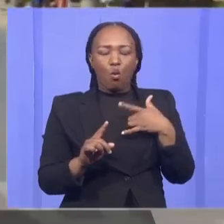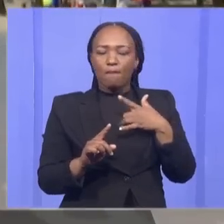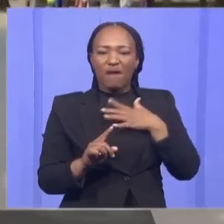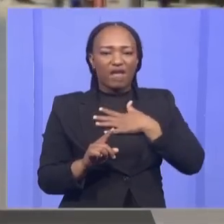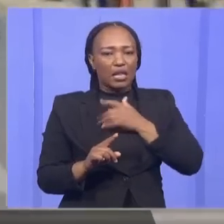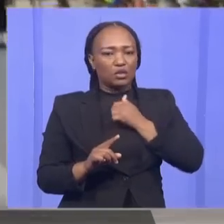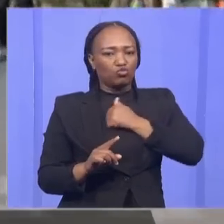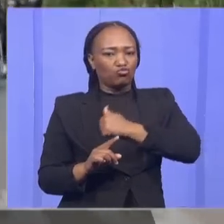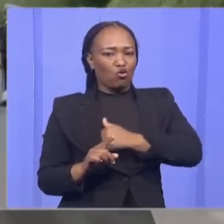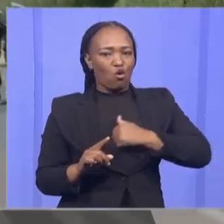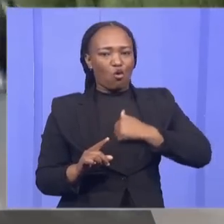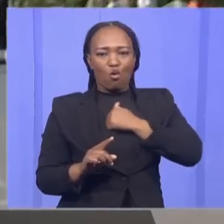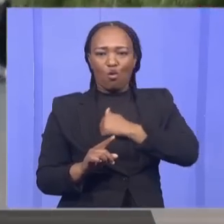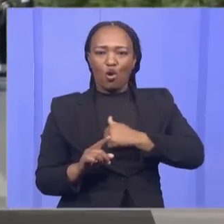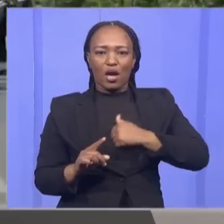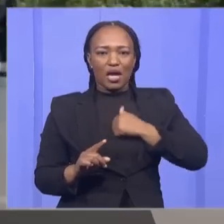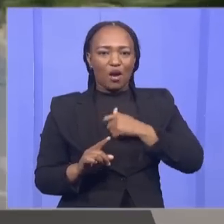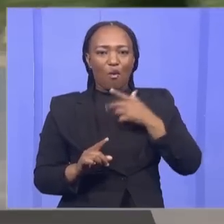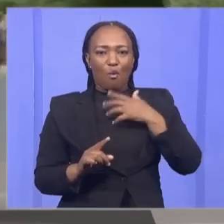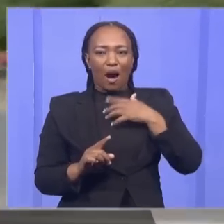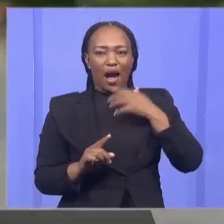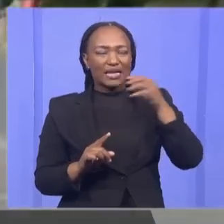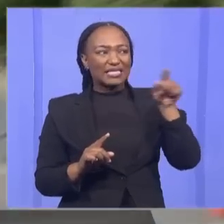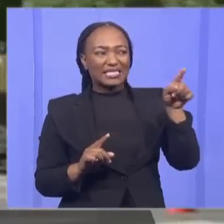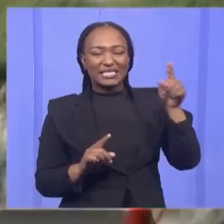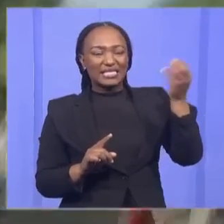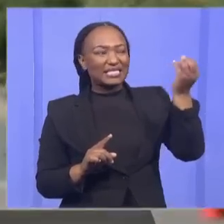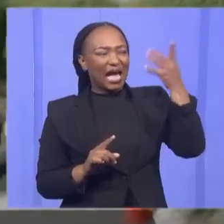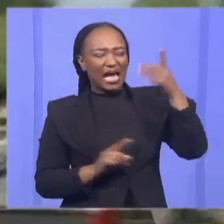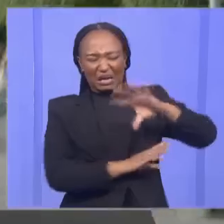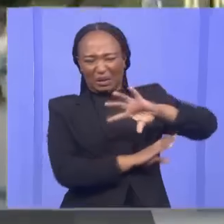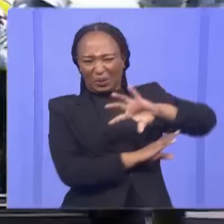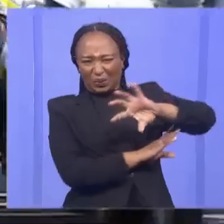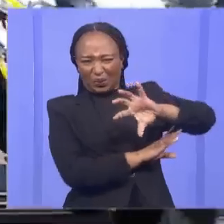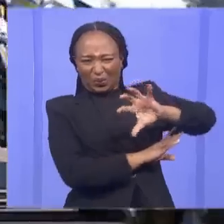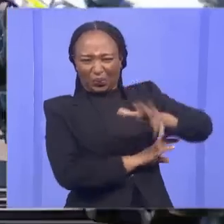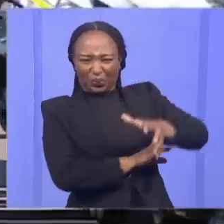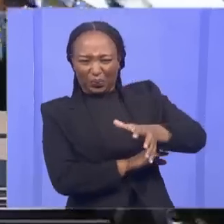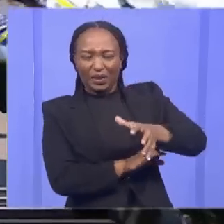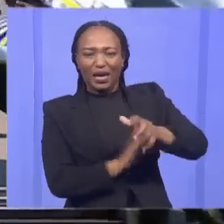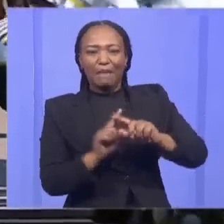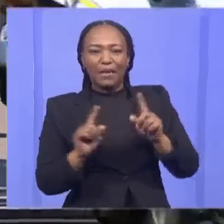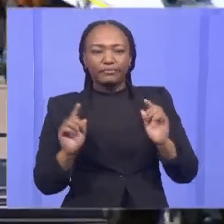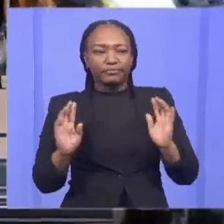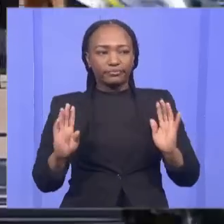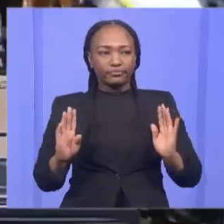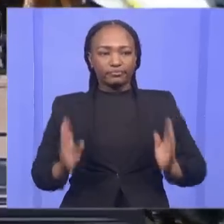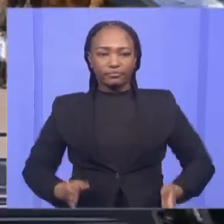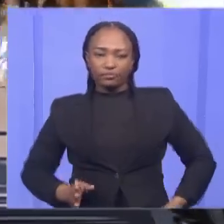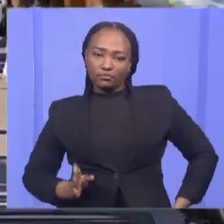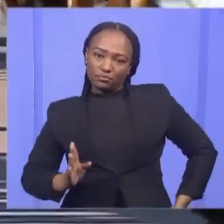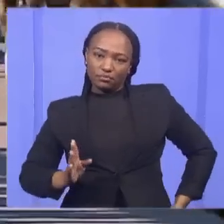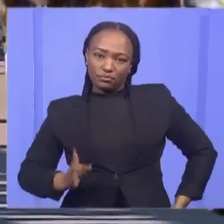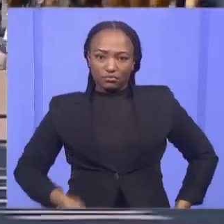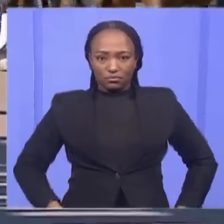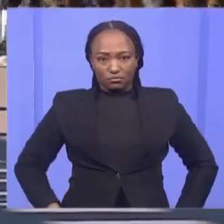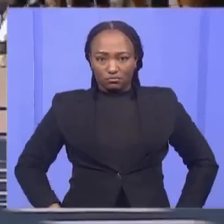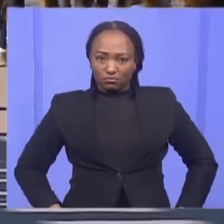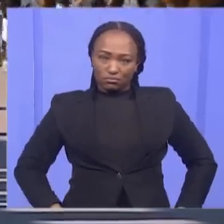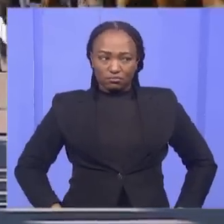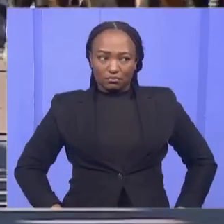the sun was beaming down and some of them actually fainted. And you know, Brigadier General, I'm sure they are also,